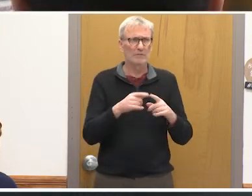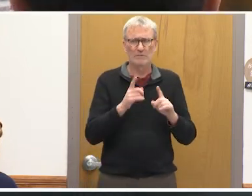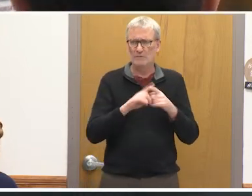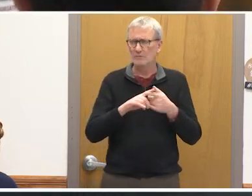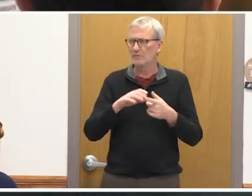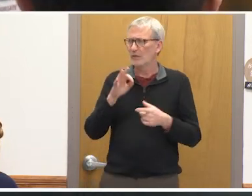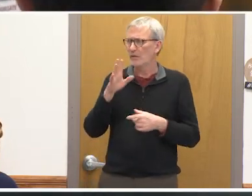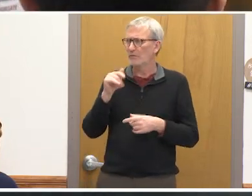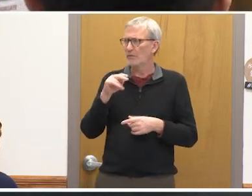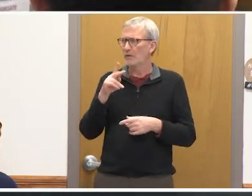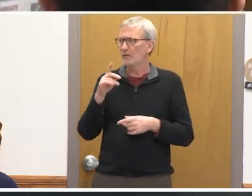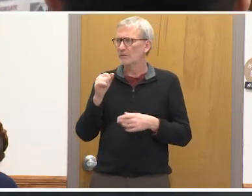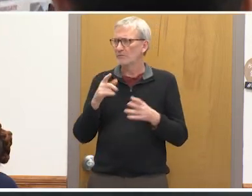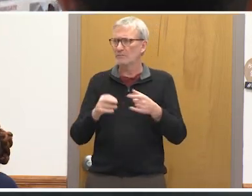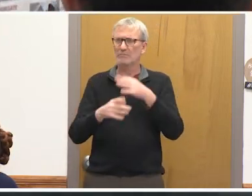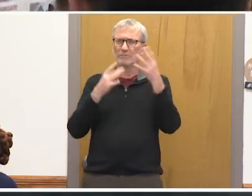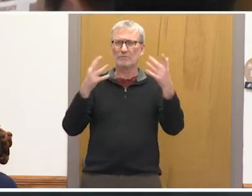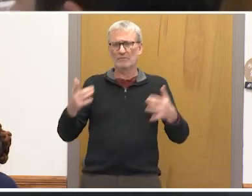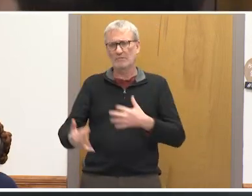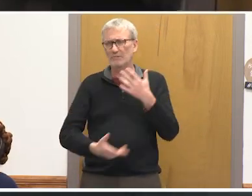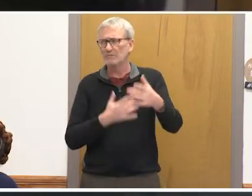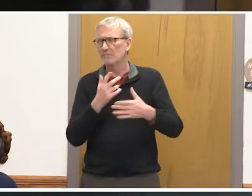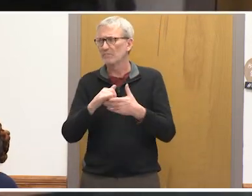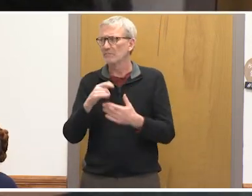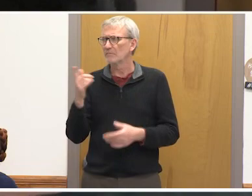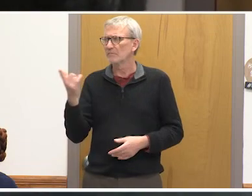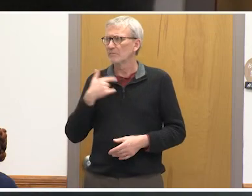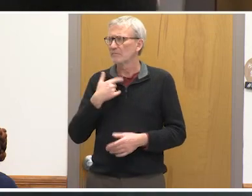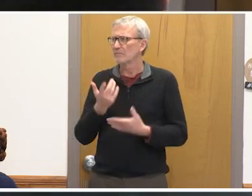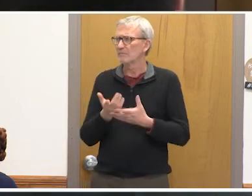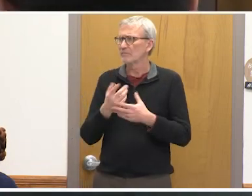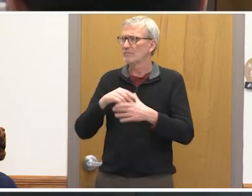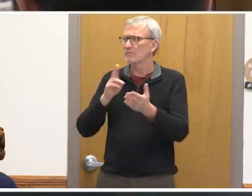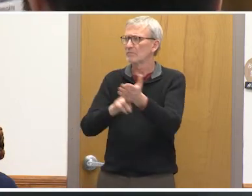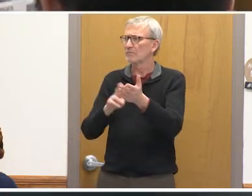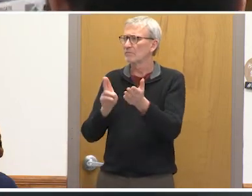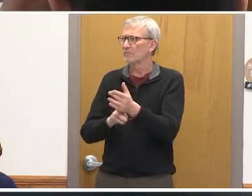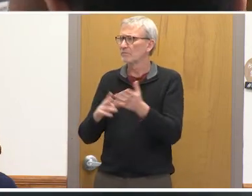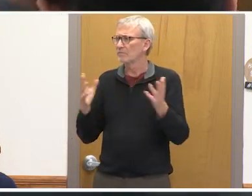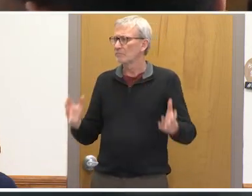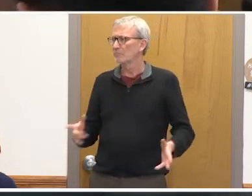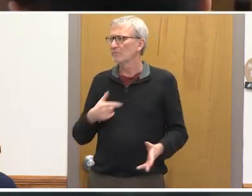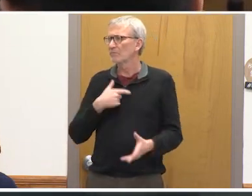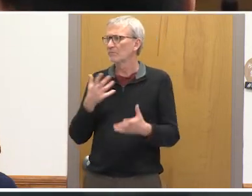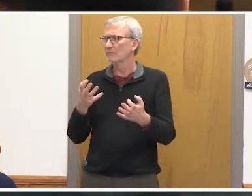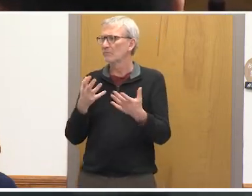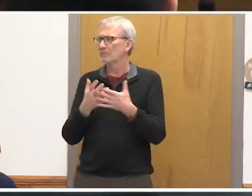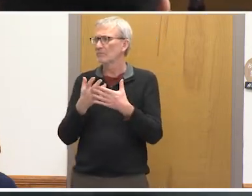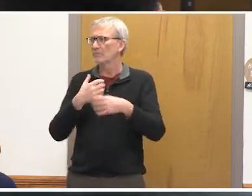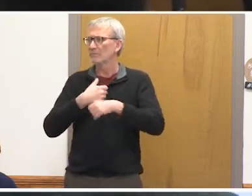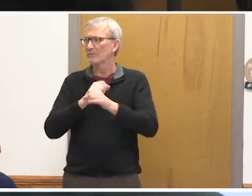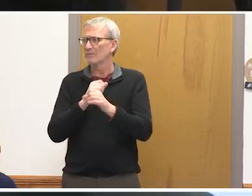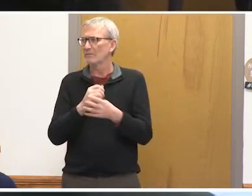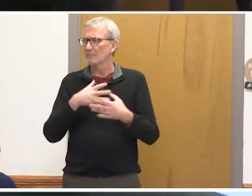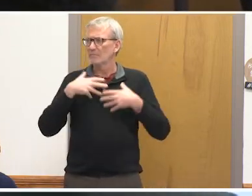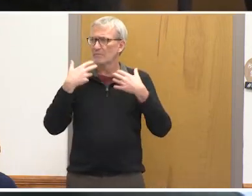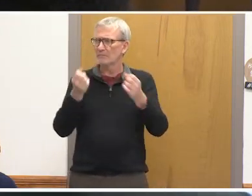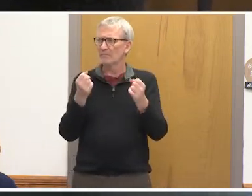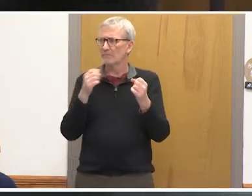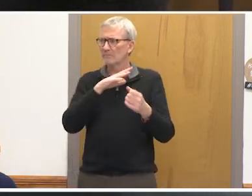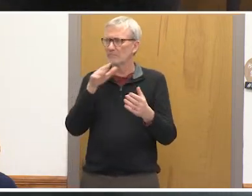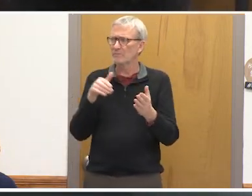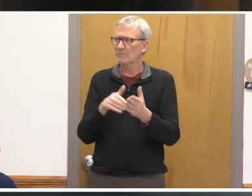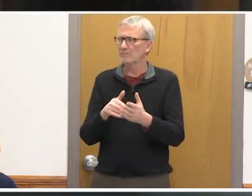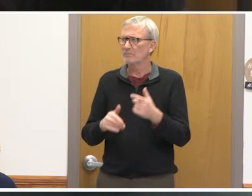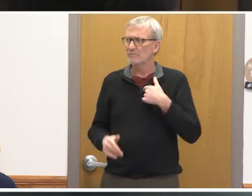Frankstown, where you see all the firewood down there. That's me. I'm the general contractor, and I'm planning on building a wellness center. And we'll have, I